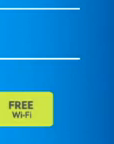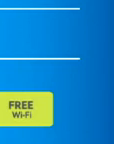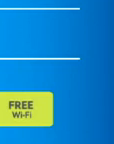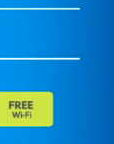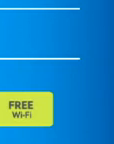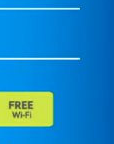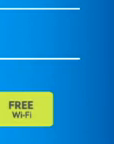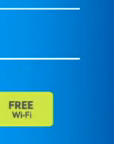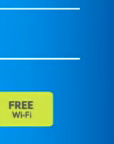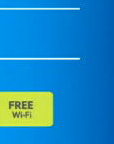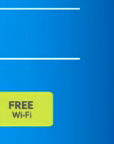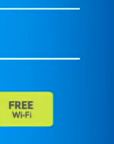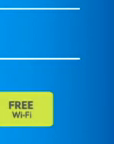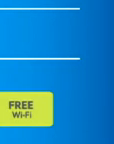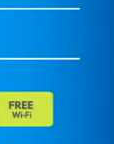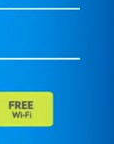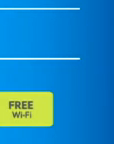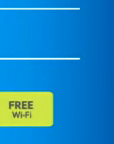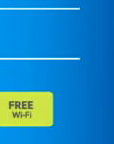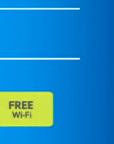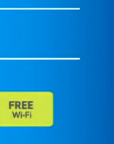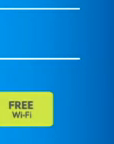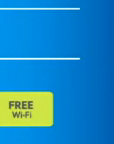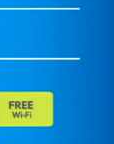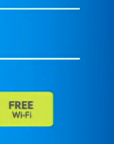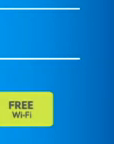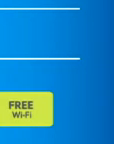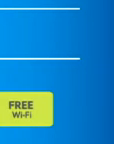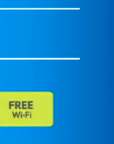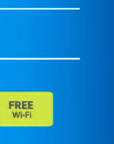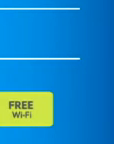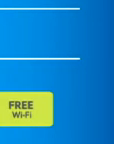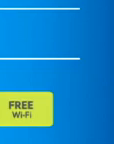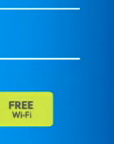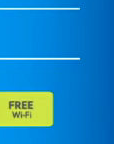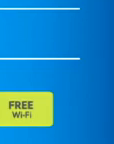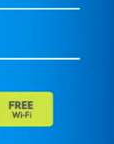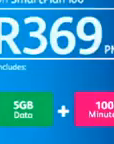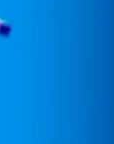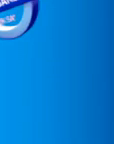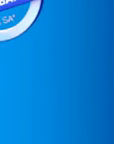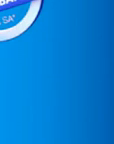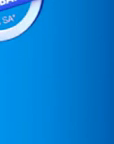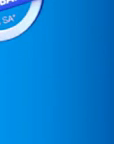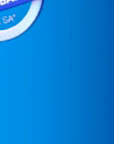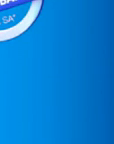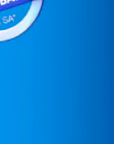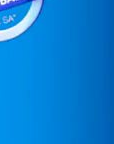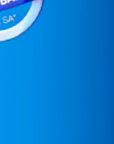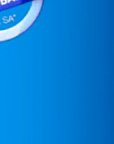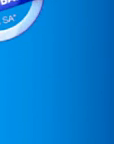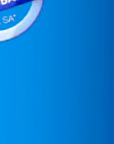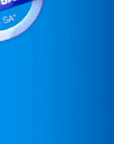uncapped Wi-Fi for just $369 per month on SA's best mobile broadband network. Rethink possibilities.